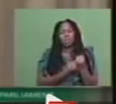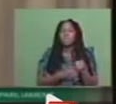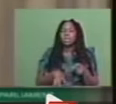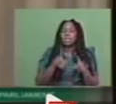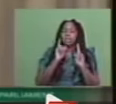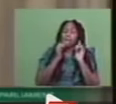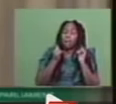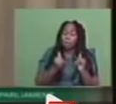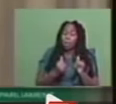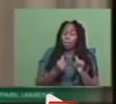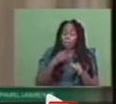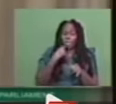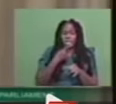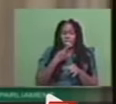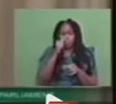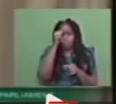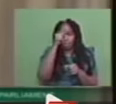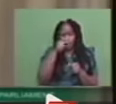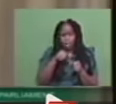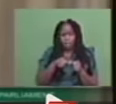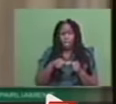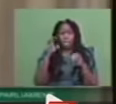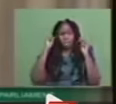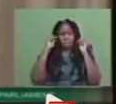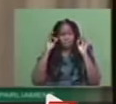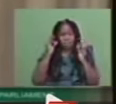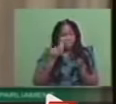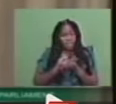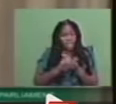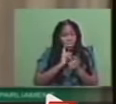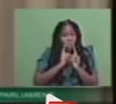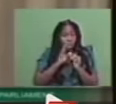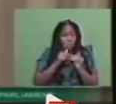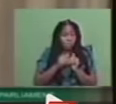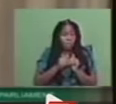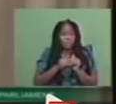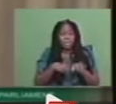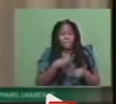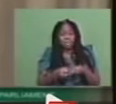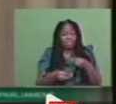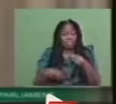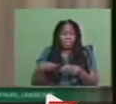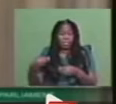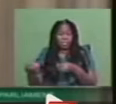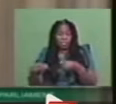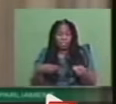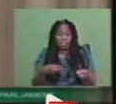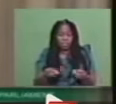remind members opposite that they are accountable to the people of this nation.